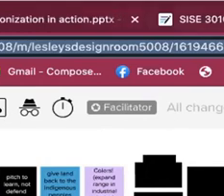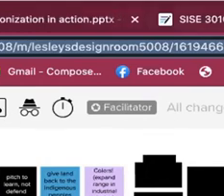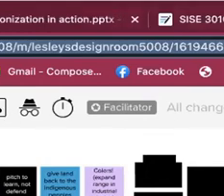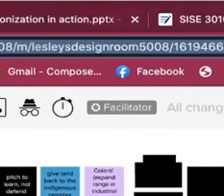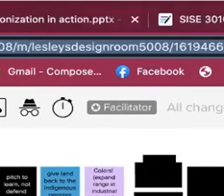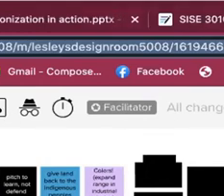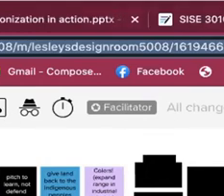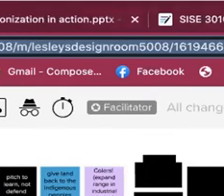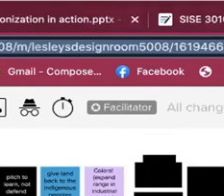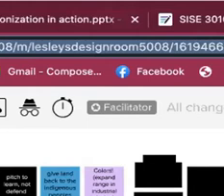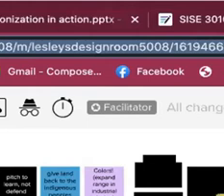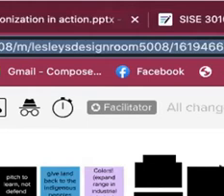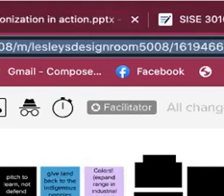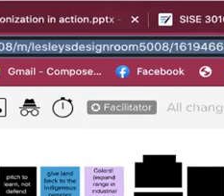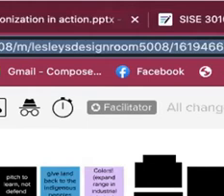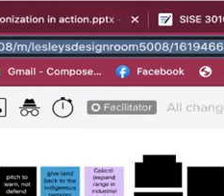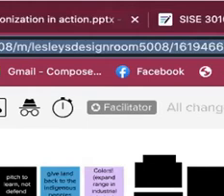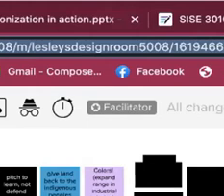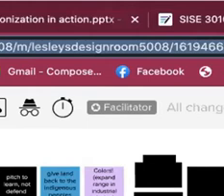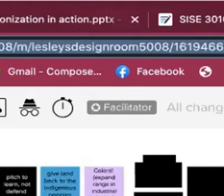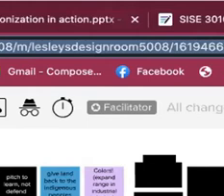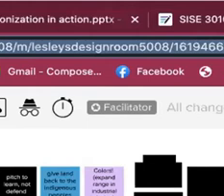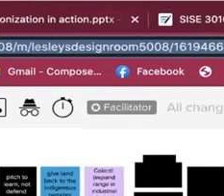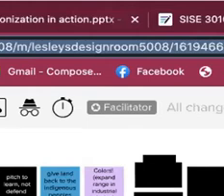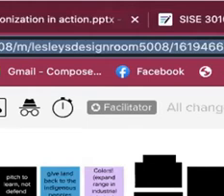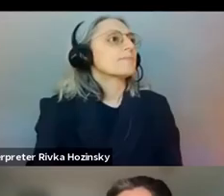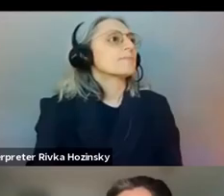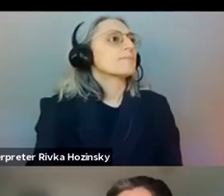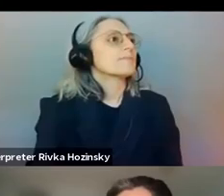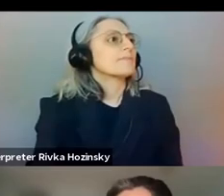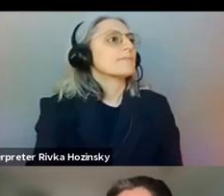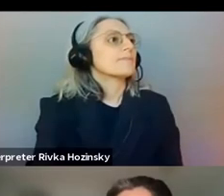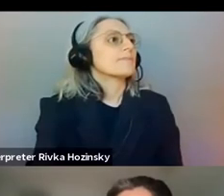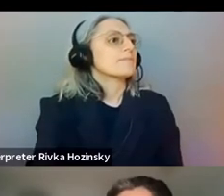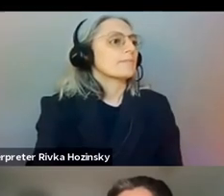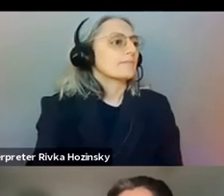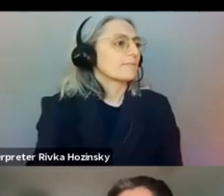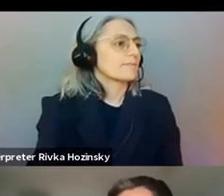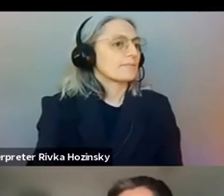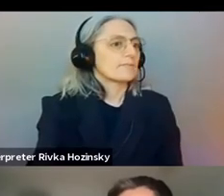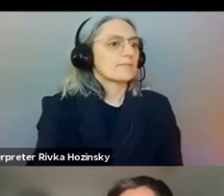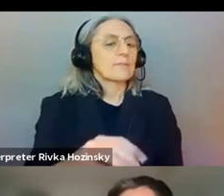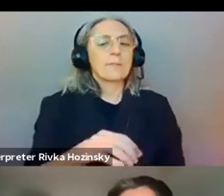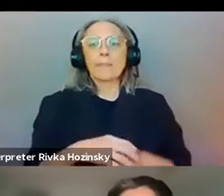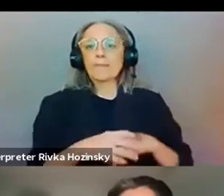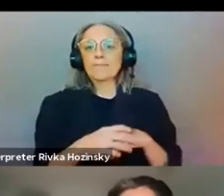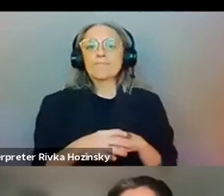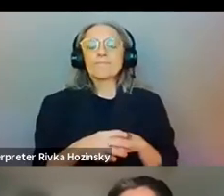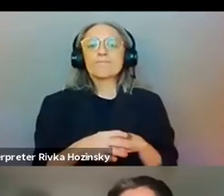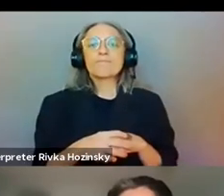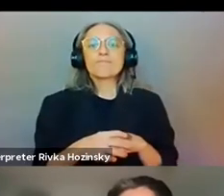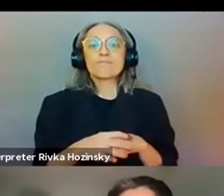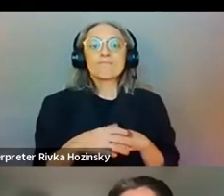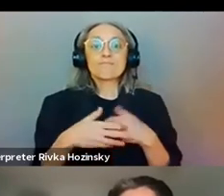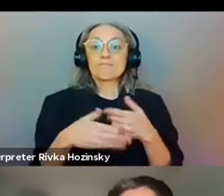And I know we have like just a few minutes. So I'm going to, as I said, stop sharing and see if we could get some people in